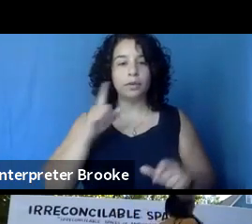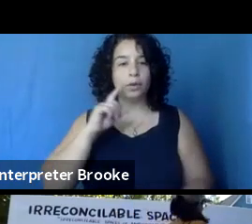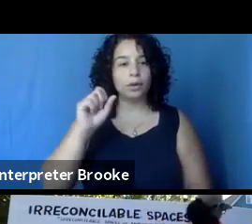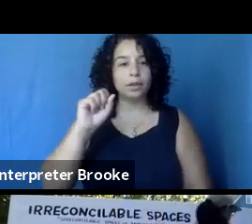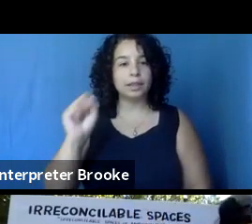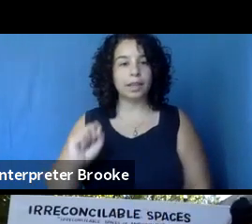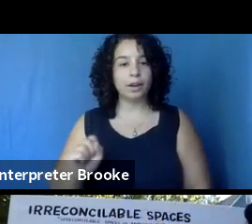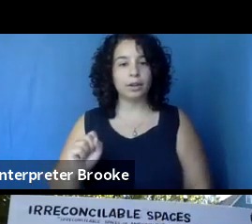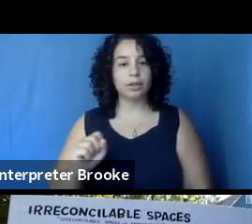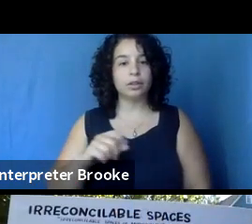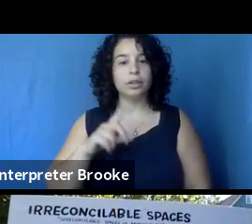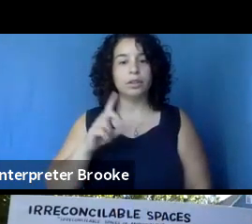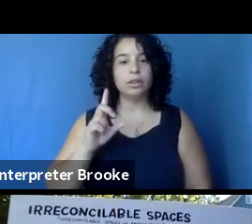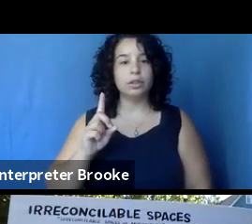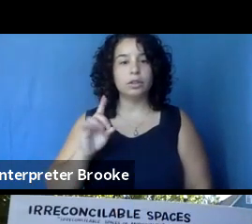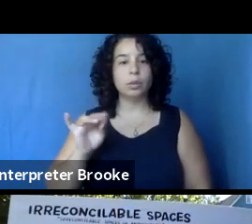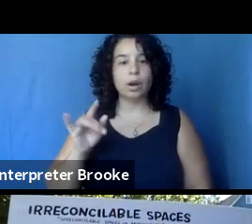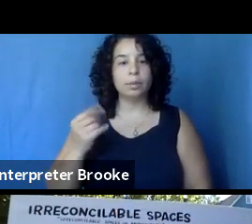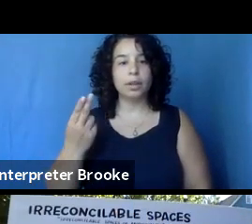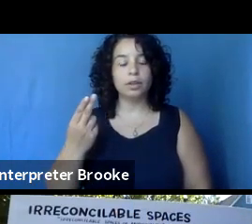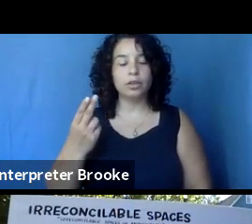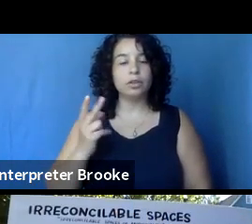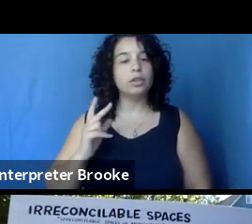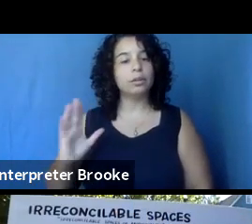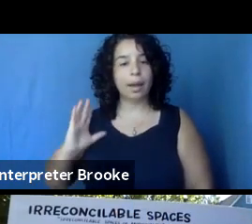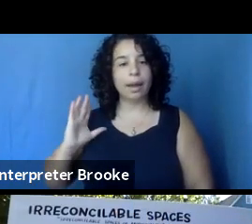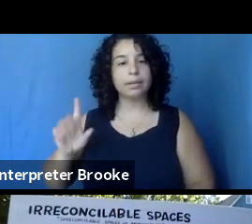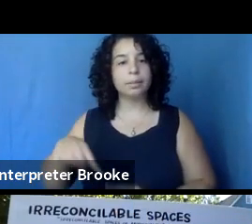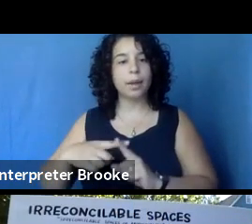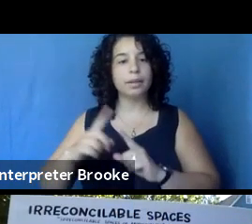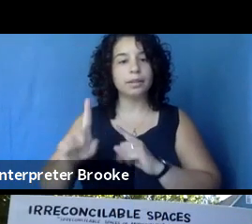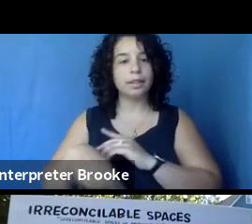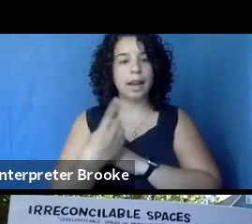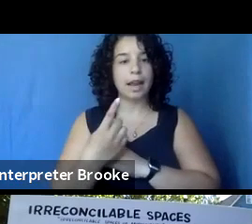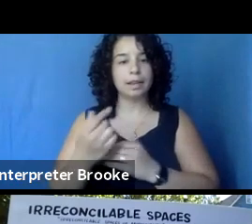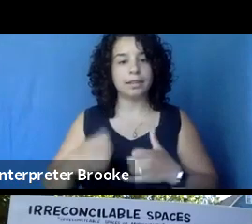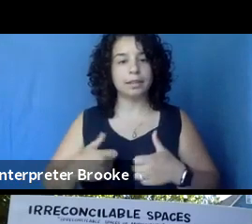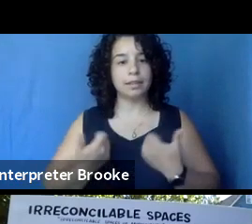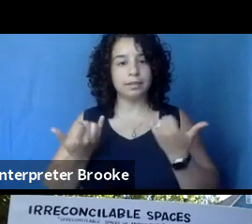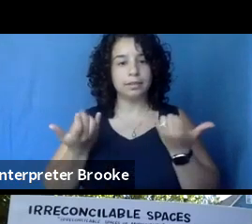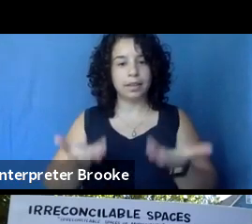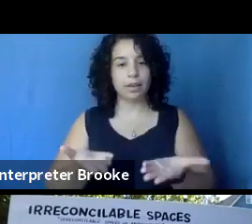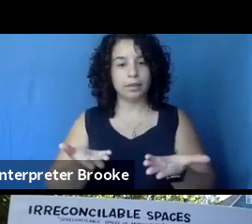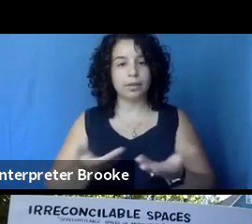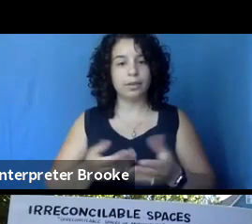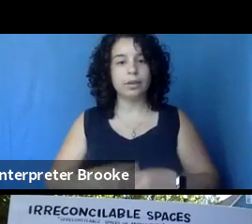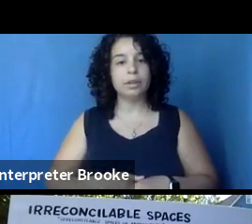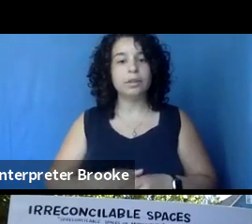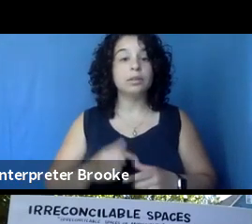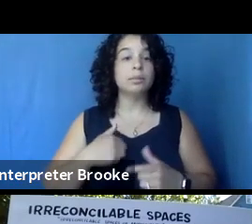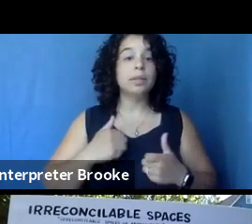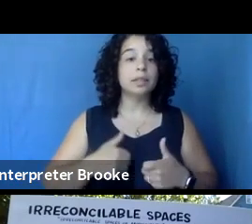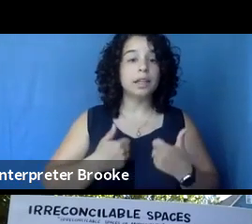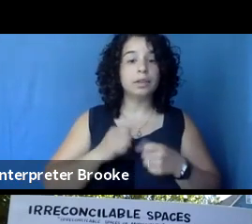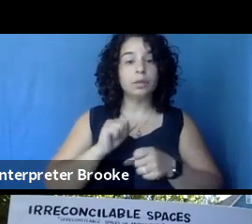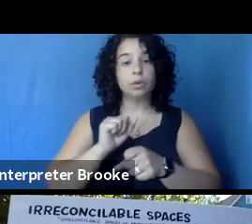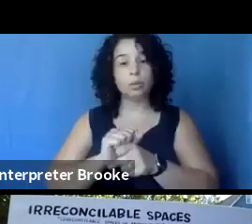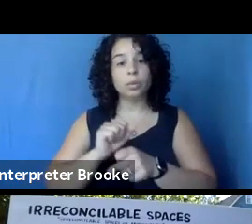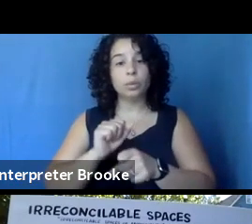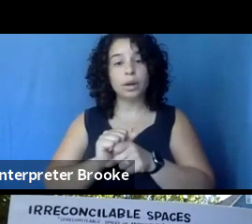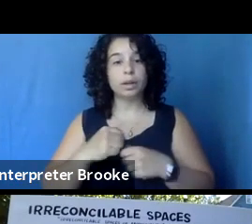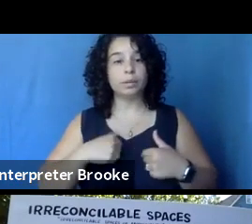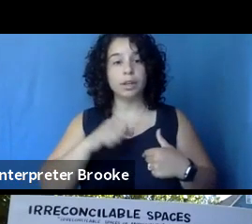the Duwamish, past and present. I live and work as an